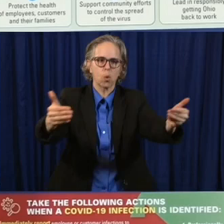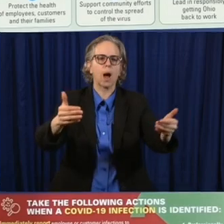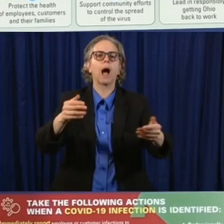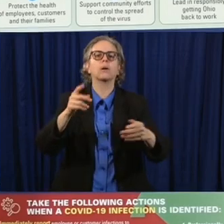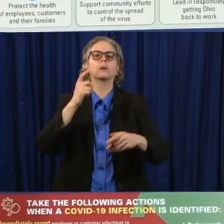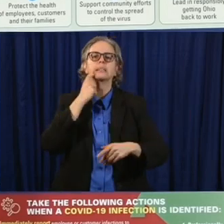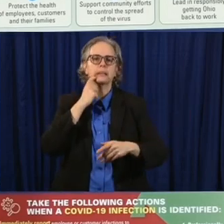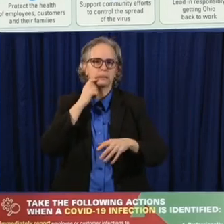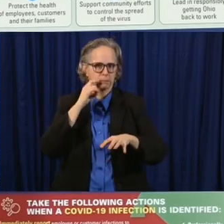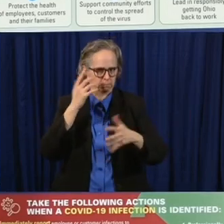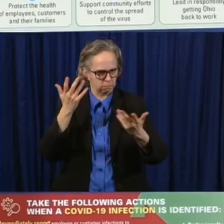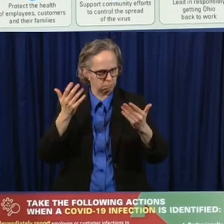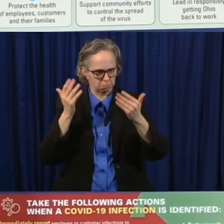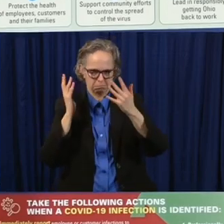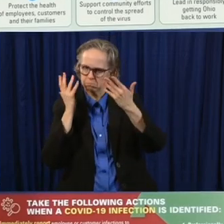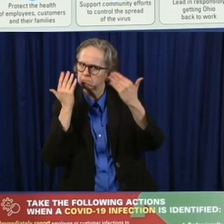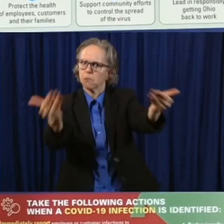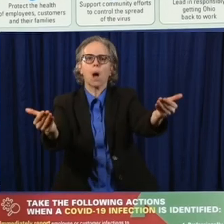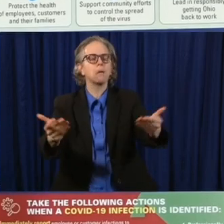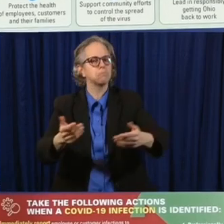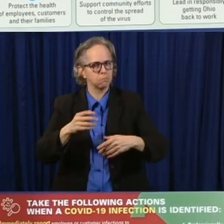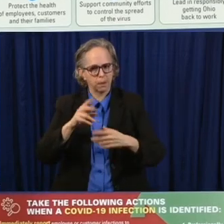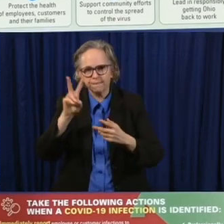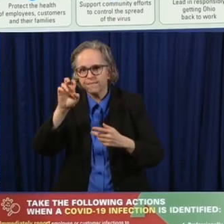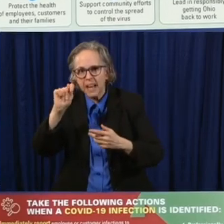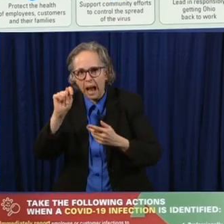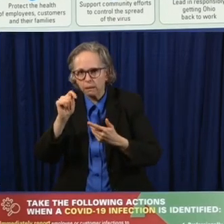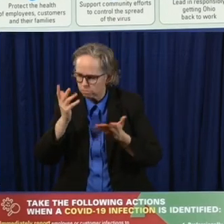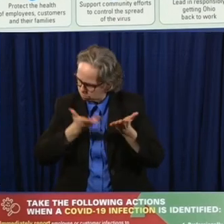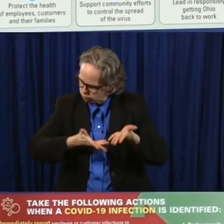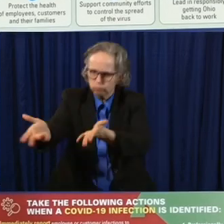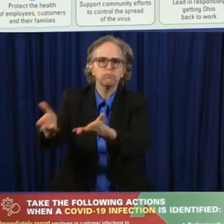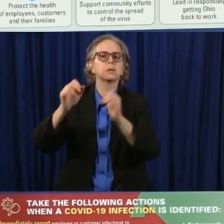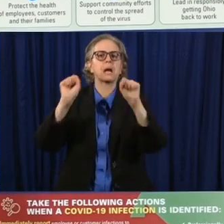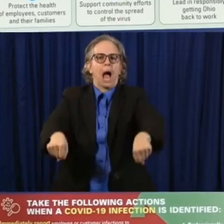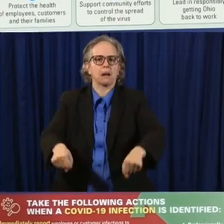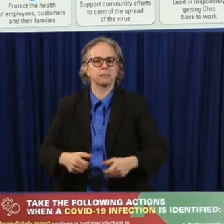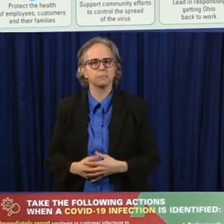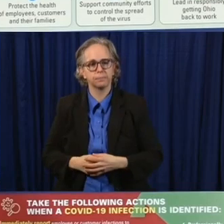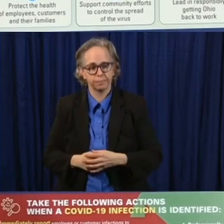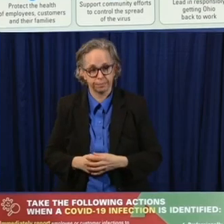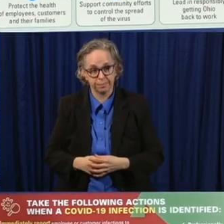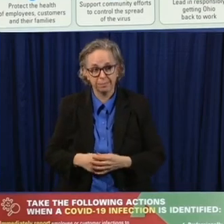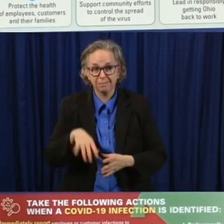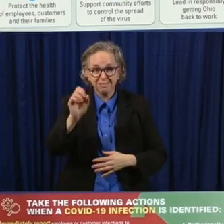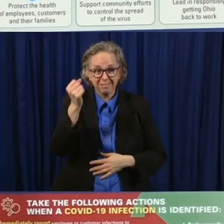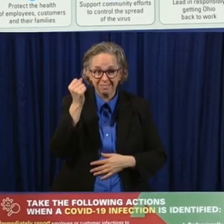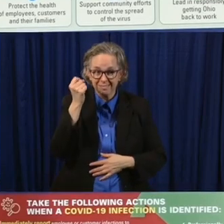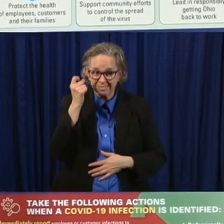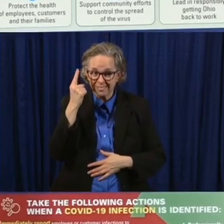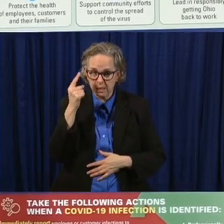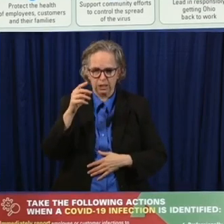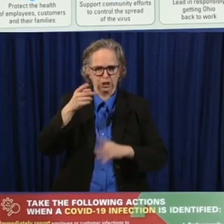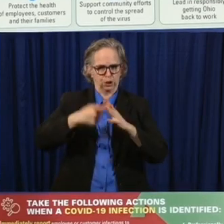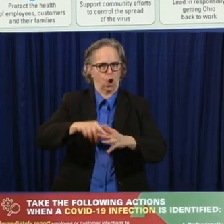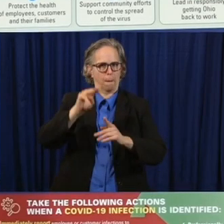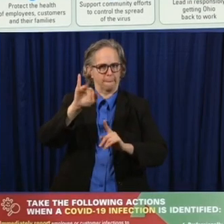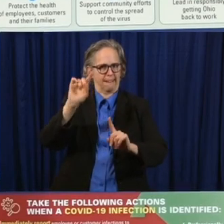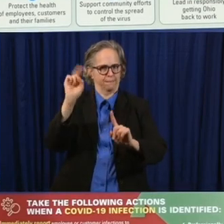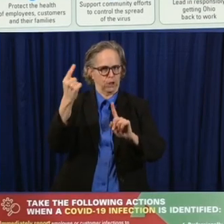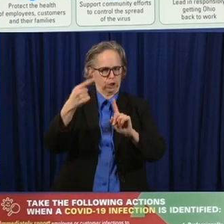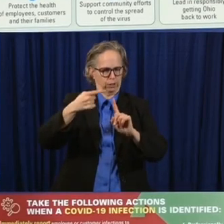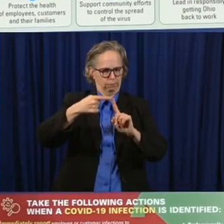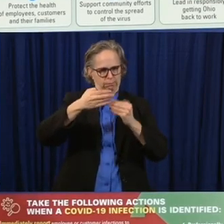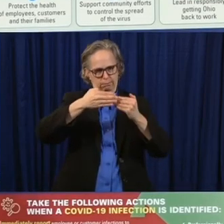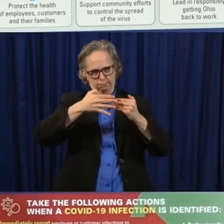So all of this occurs on May 1. The only thing that is left is